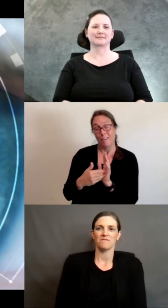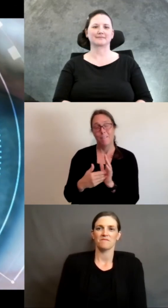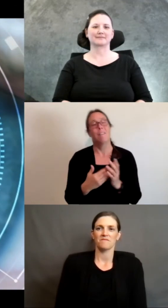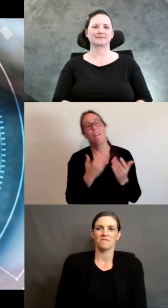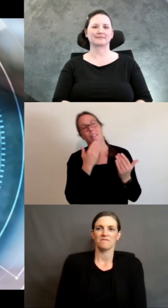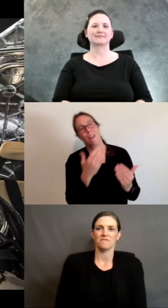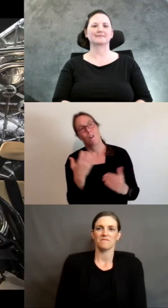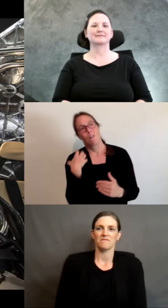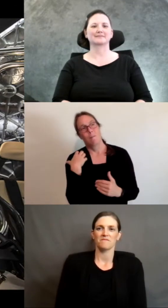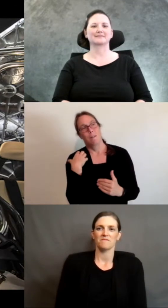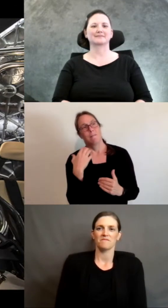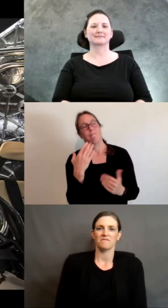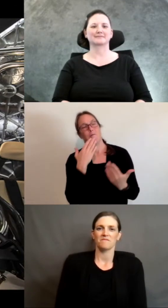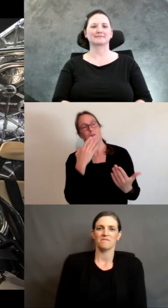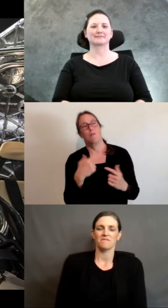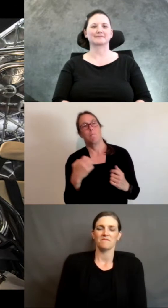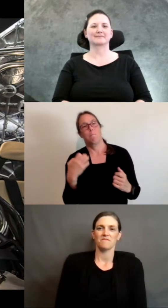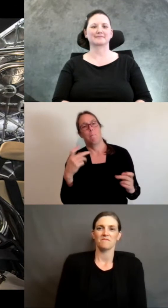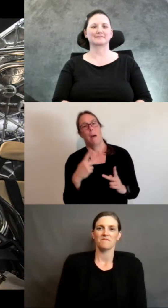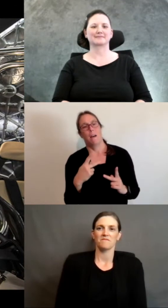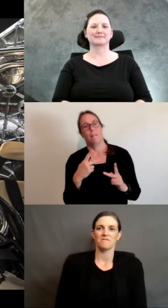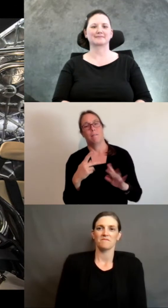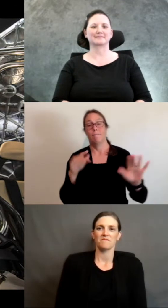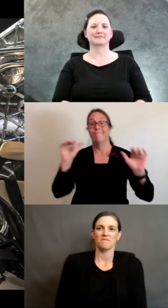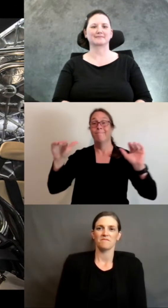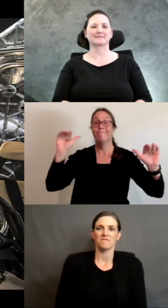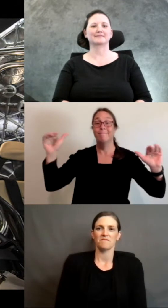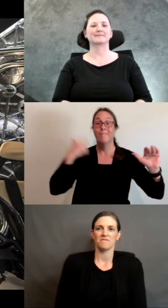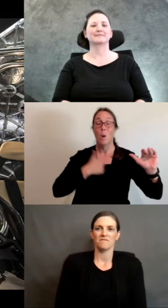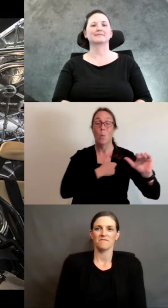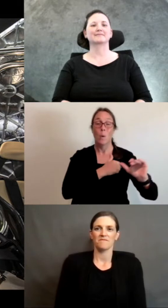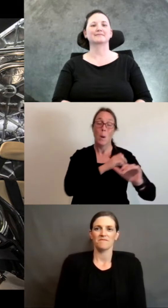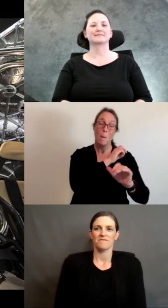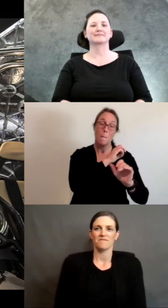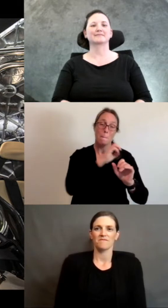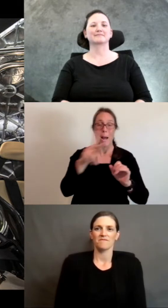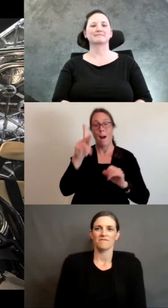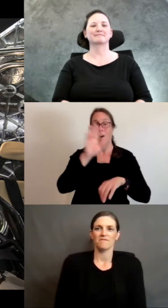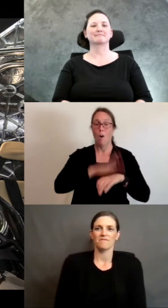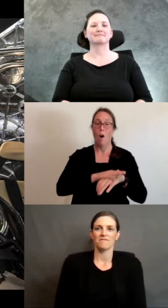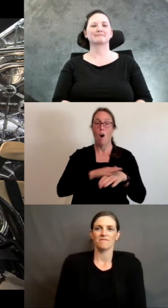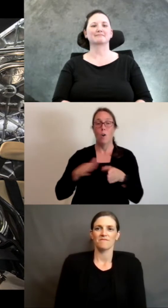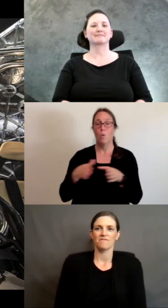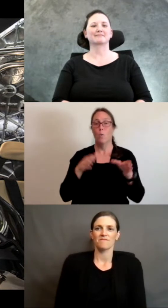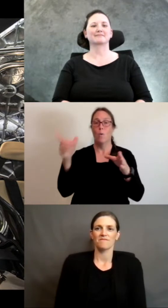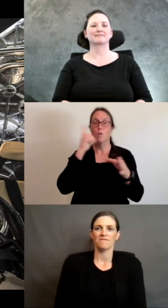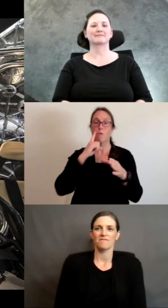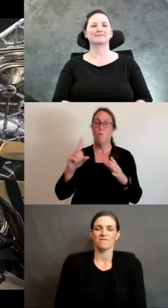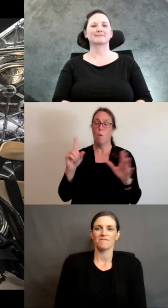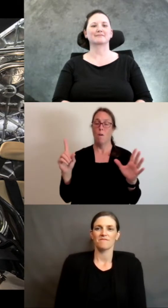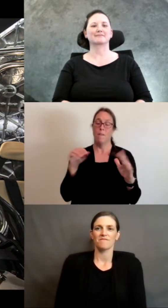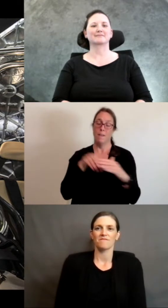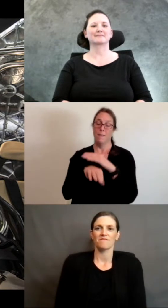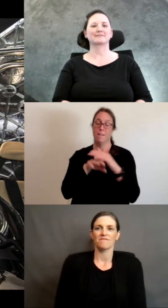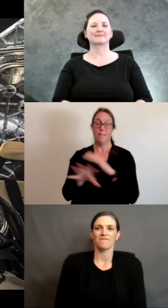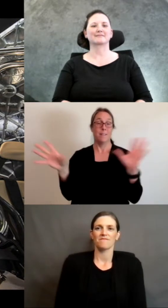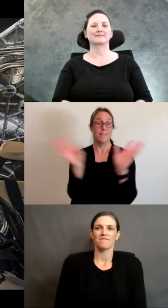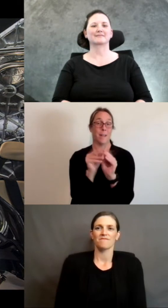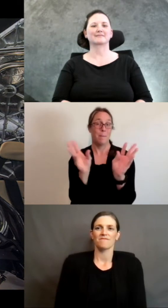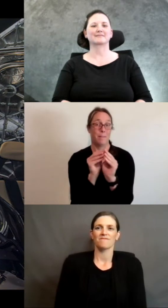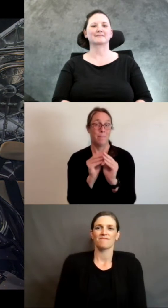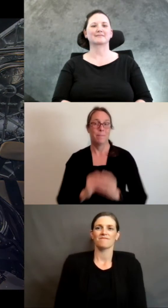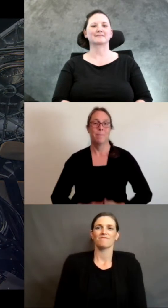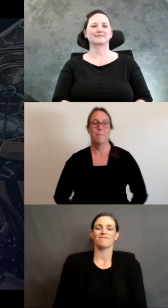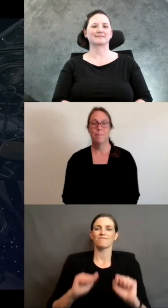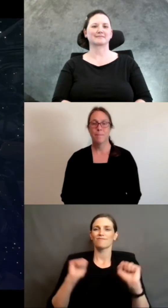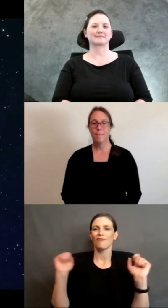back. Attention, all hands. We are back on course for the Accessibility Summit. They all smile. The